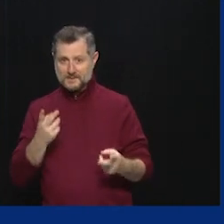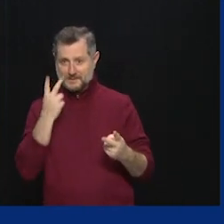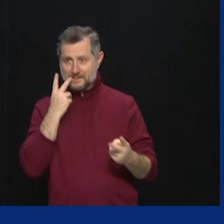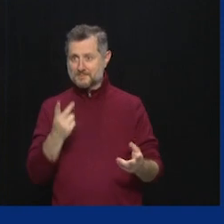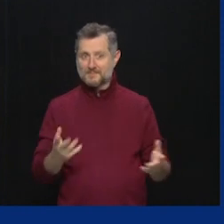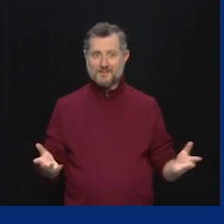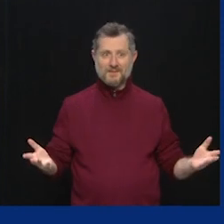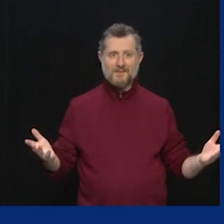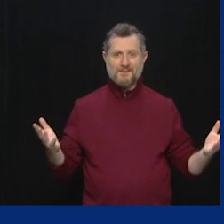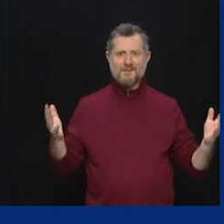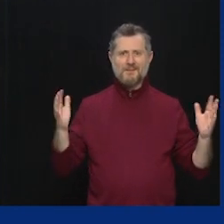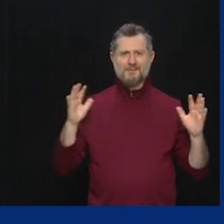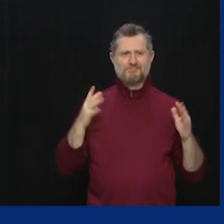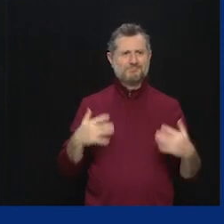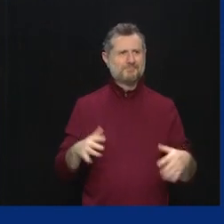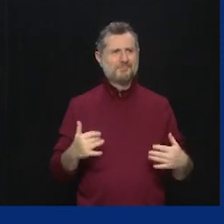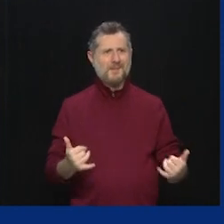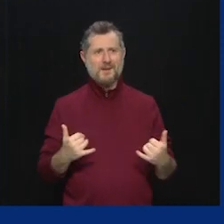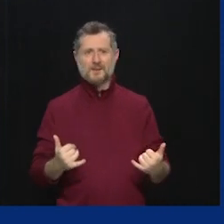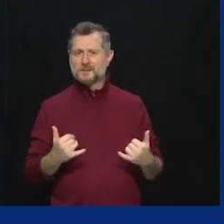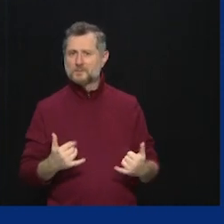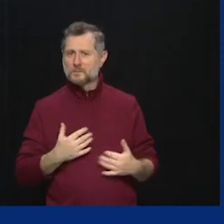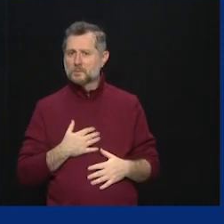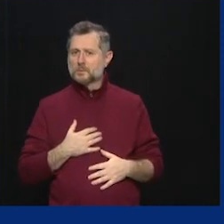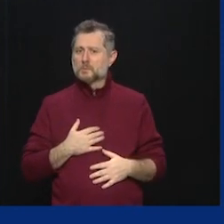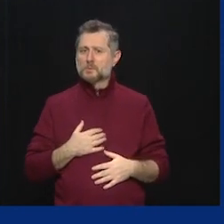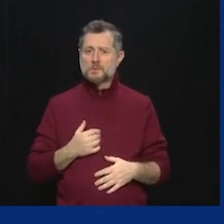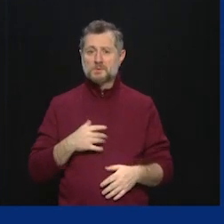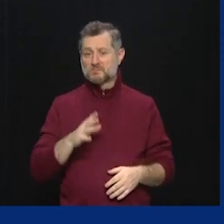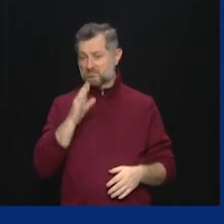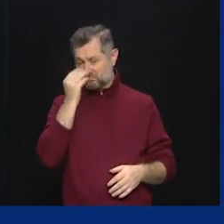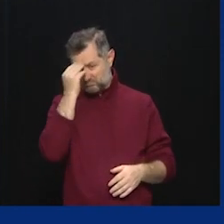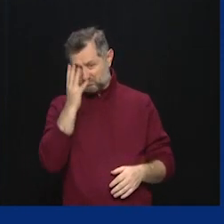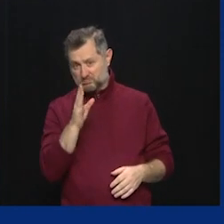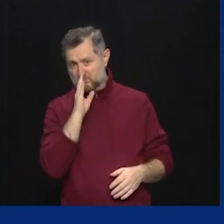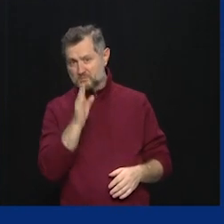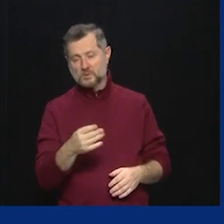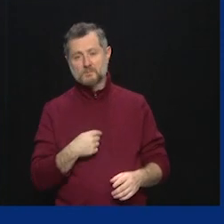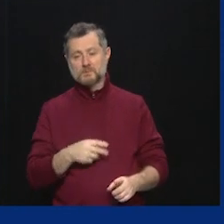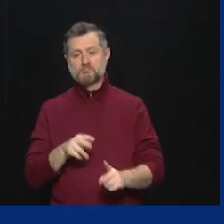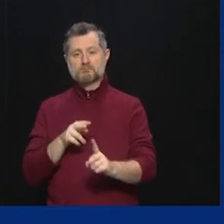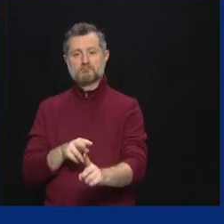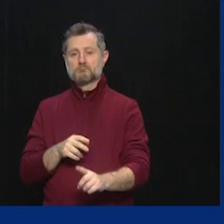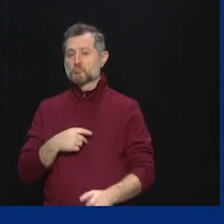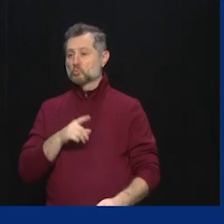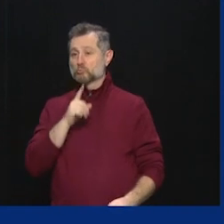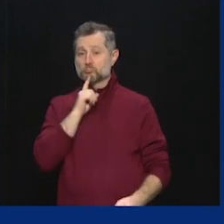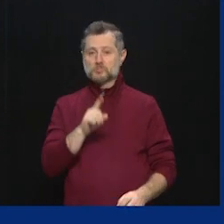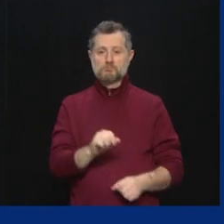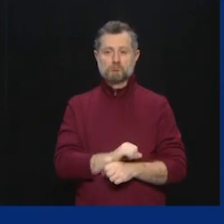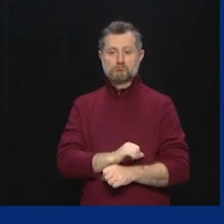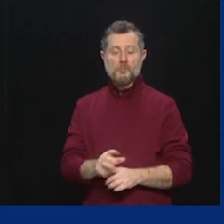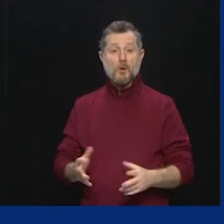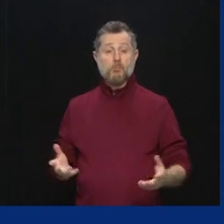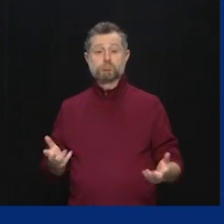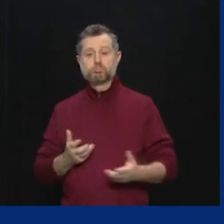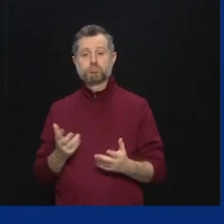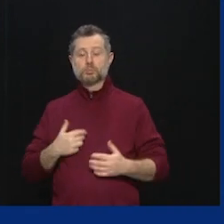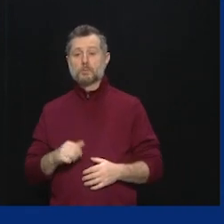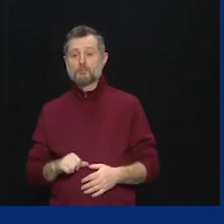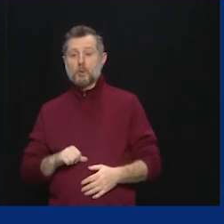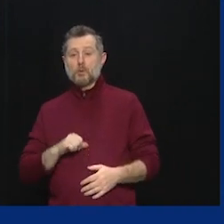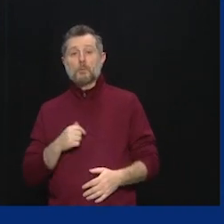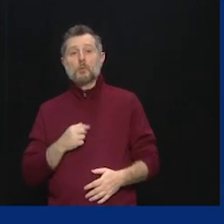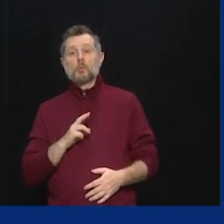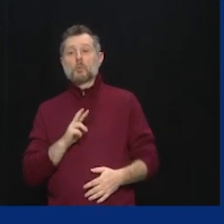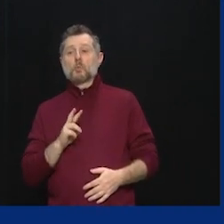together. And frankly, from our standpoint, we couldn't be more proud, because for as long as I've